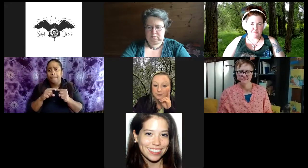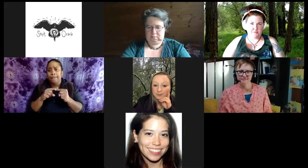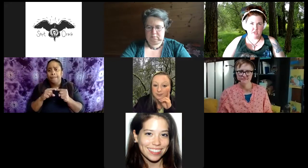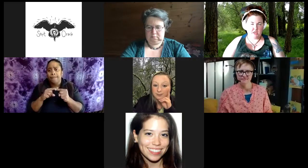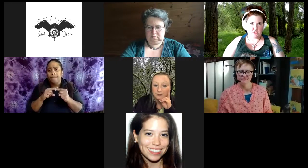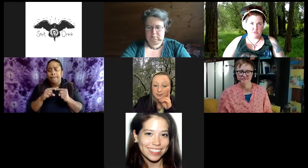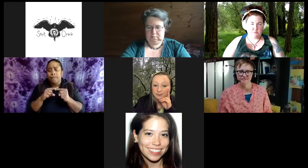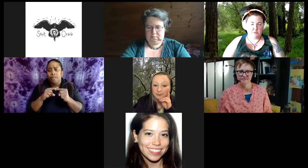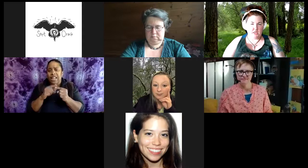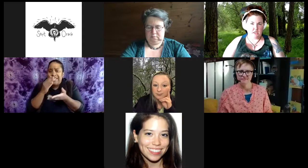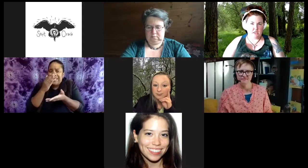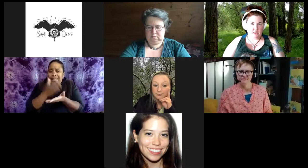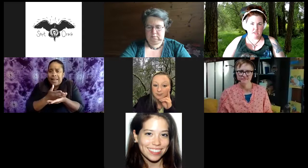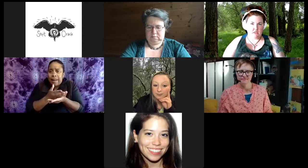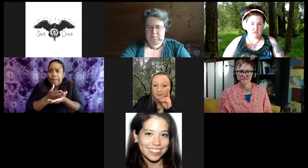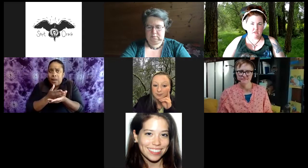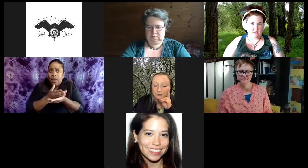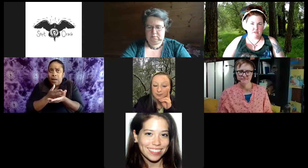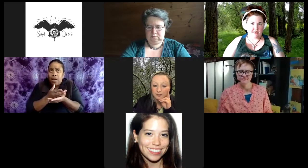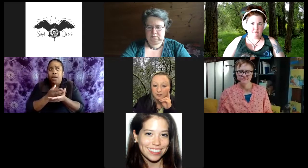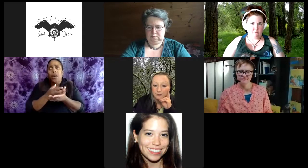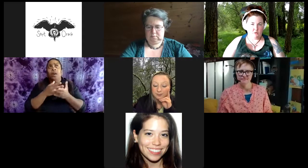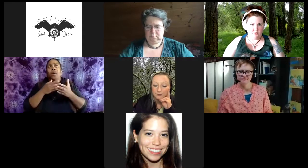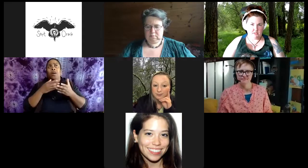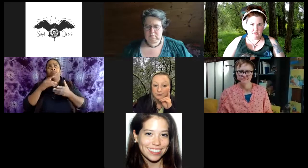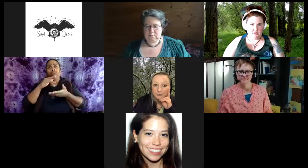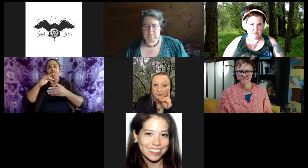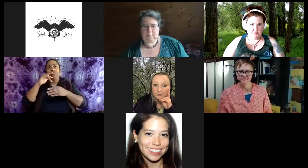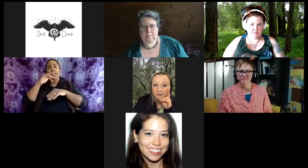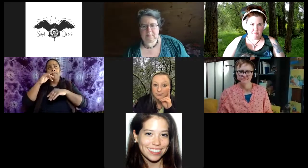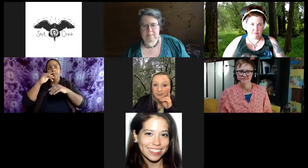stopping and just being in that